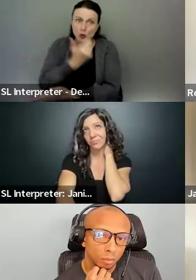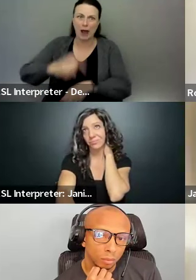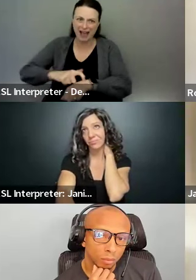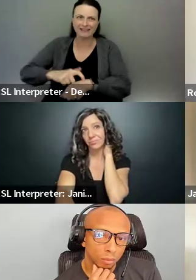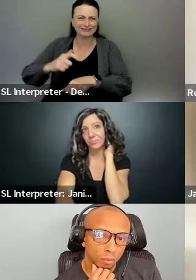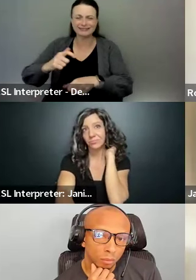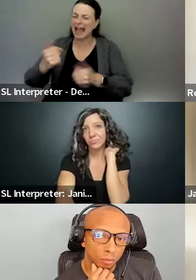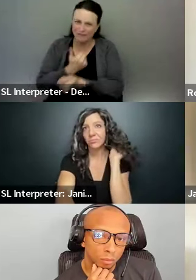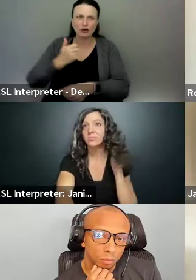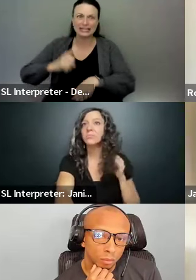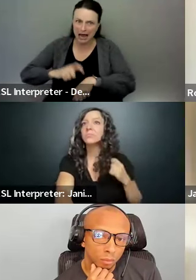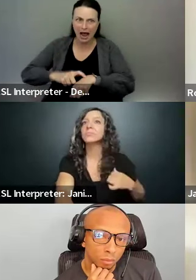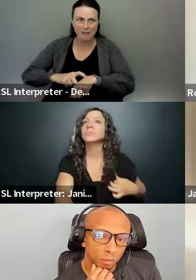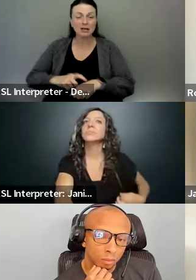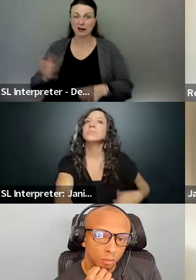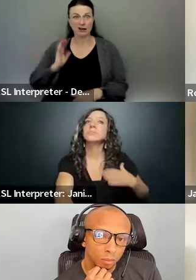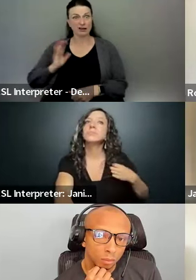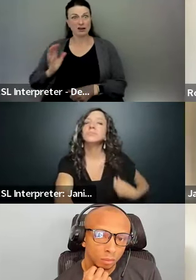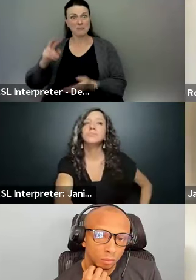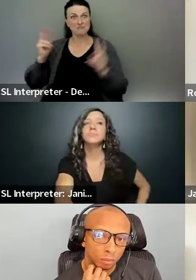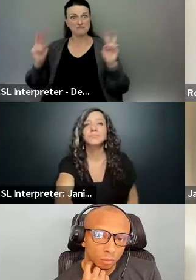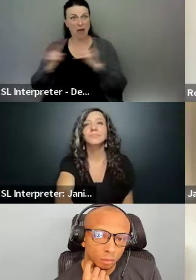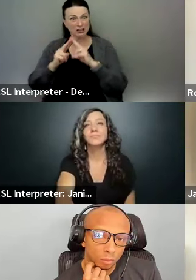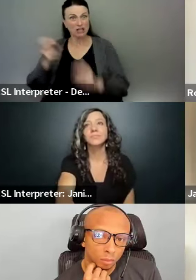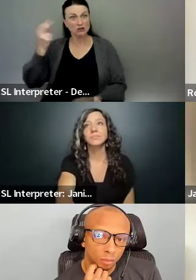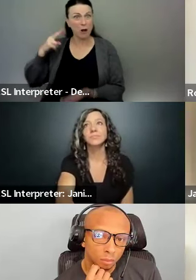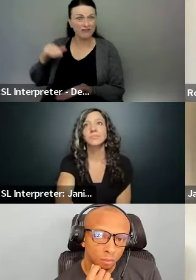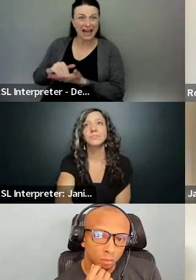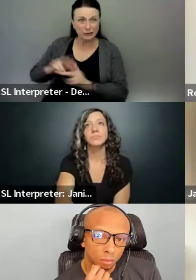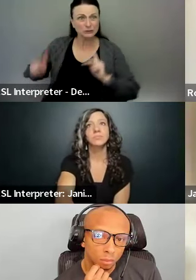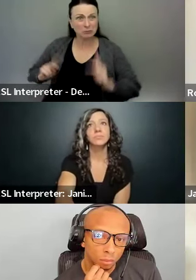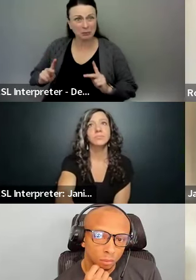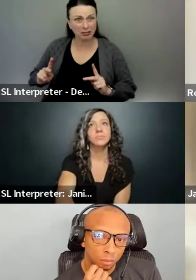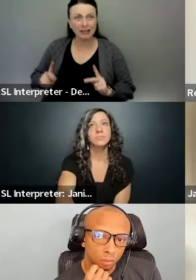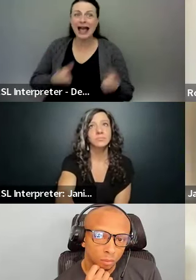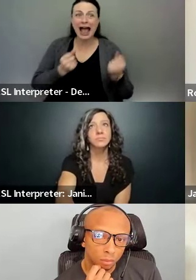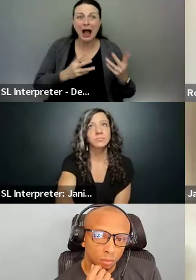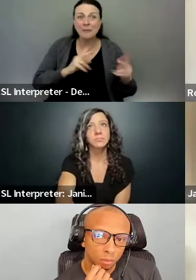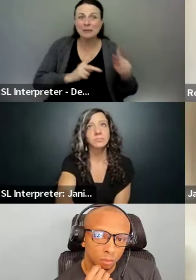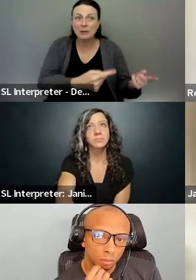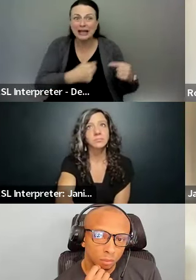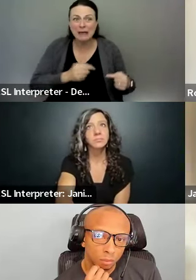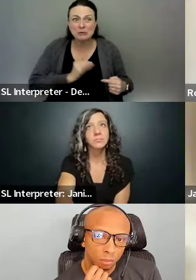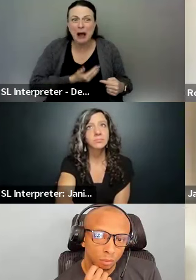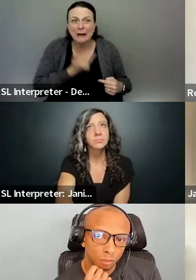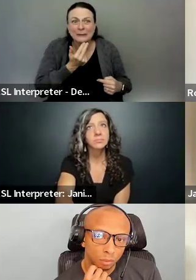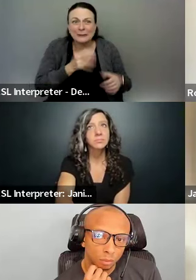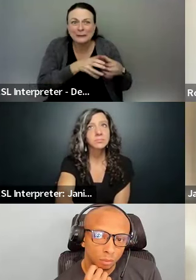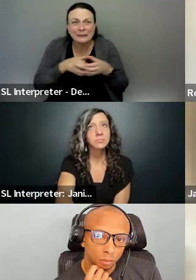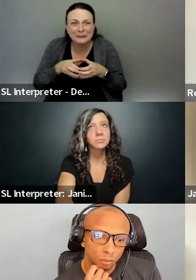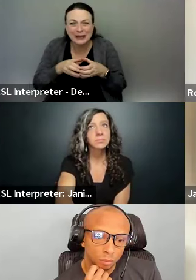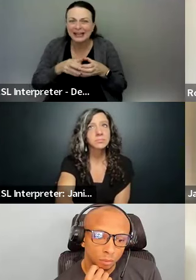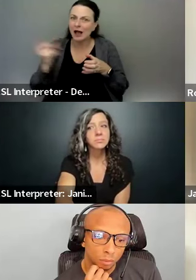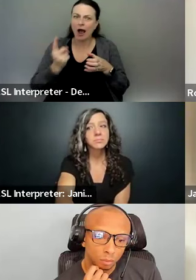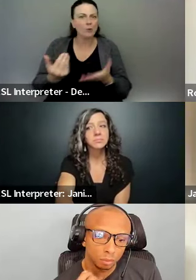So there's all, and I mean, there were 12,000 people and in Paris, and how many people came to our little thing. So it's like, there was always new